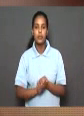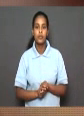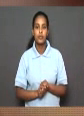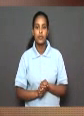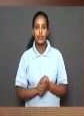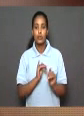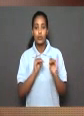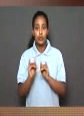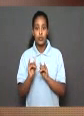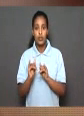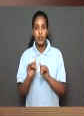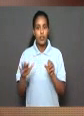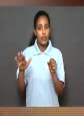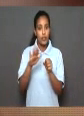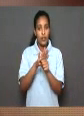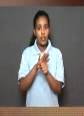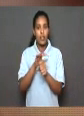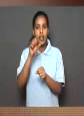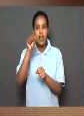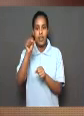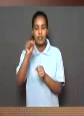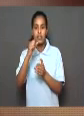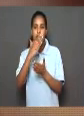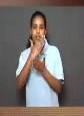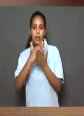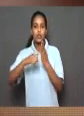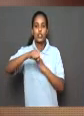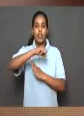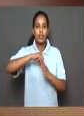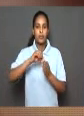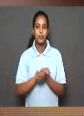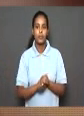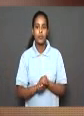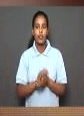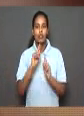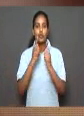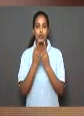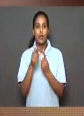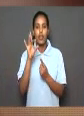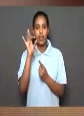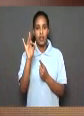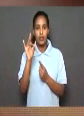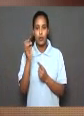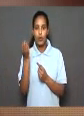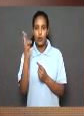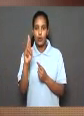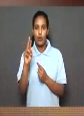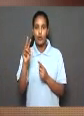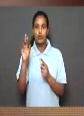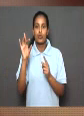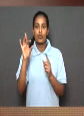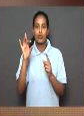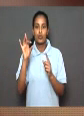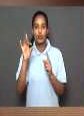stable due to having filled s subshells. Group 8, or